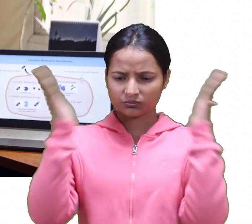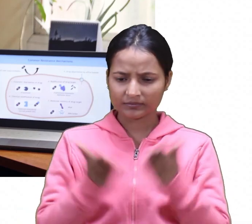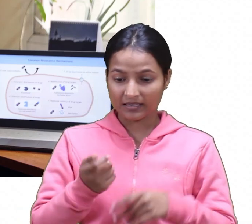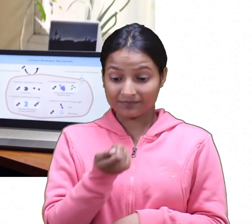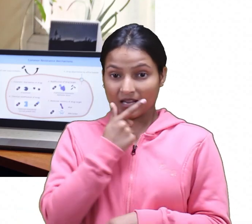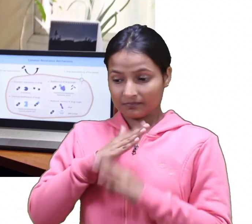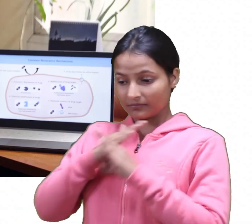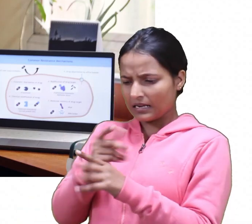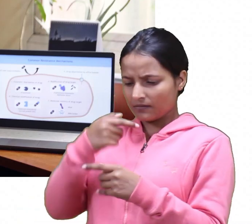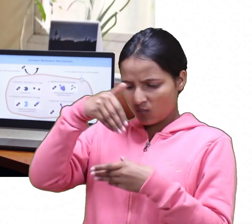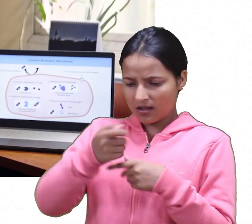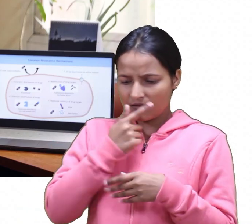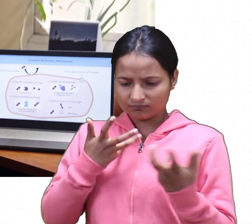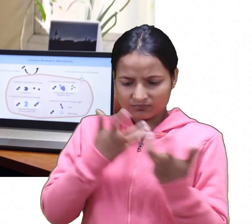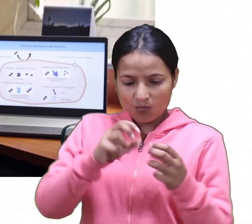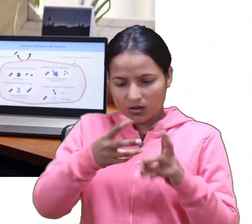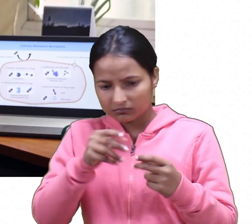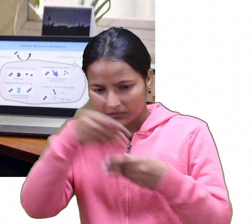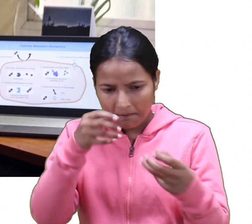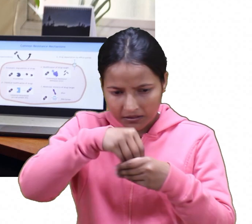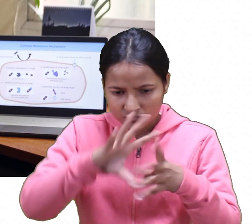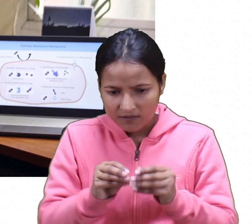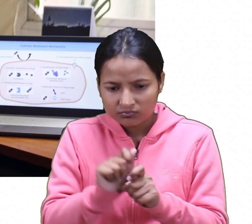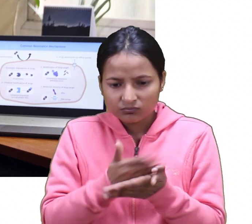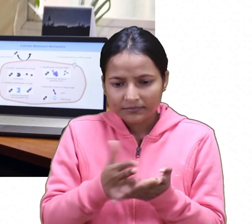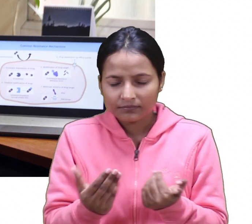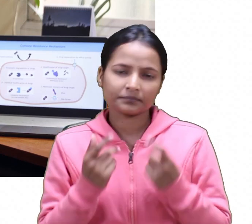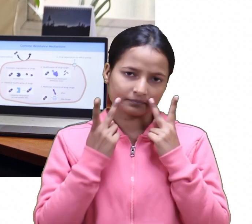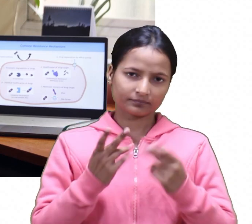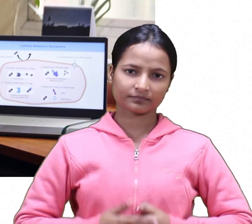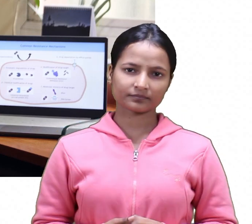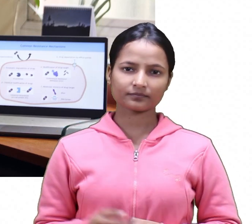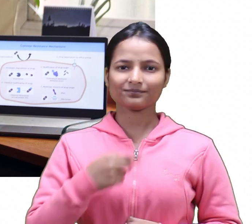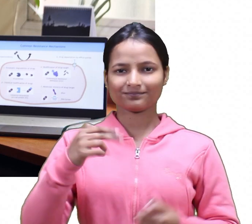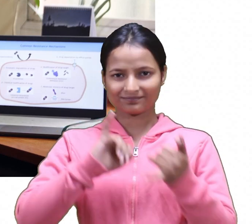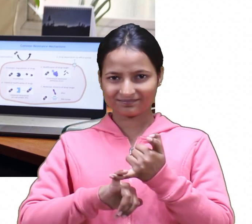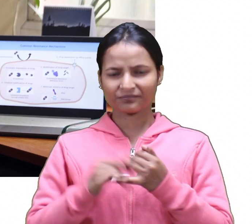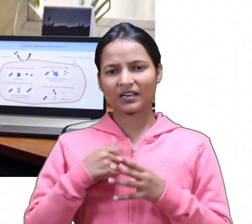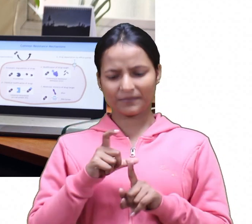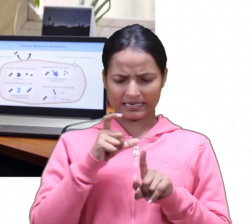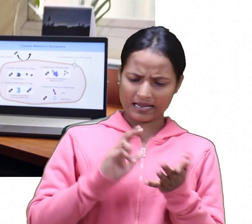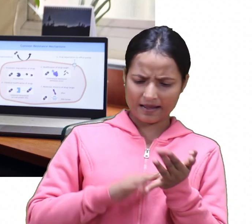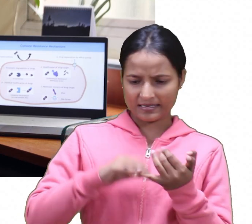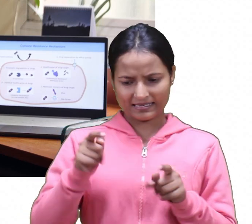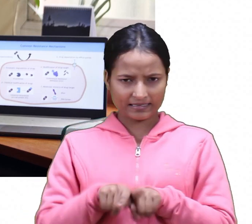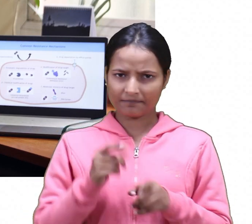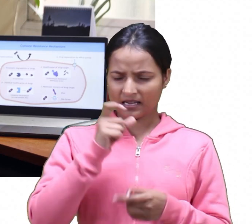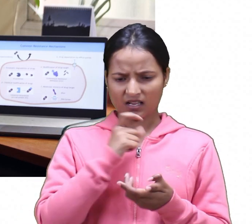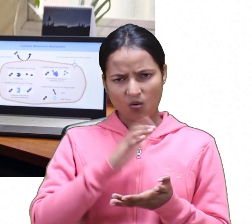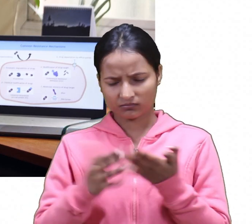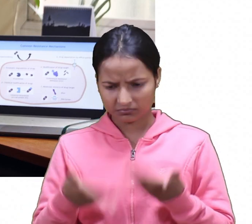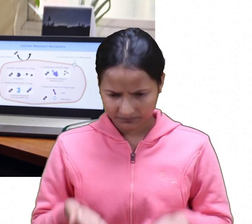to such efflux pump of clinical relevance. I am Shahini. I have completed my master's dissertation from this lab and currently I am working